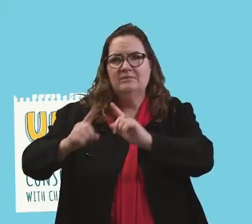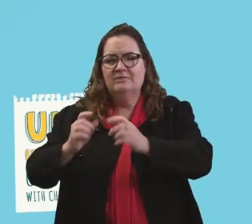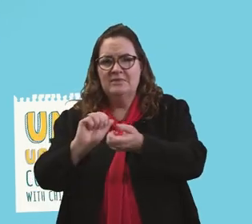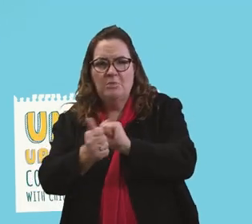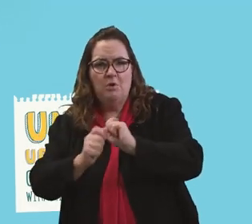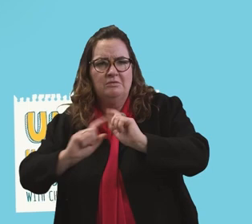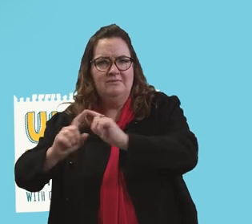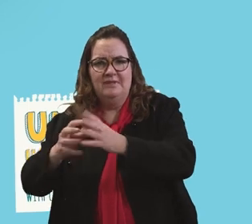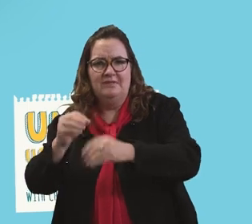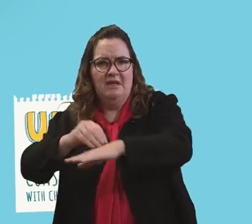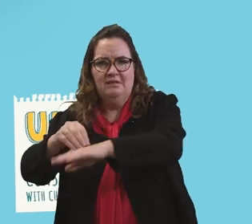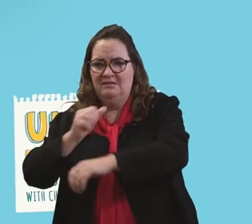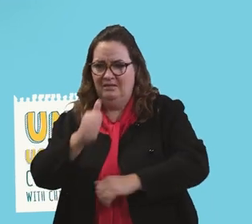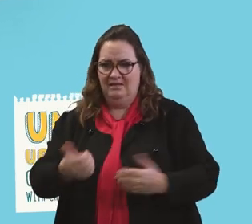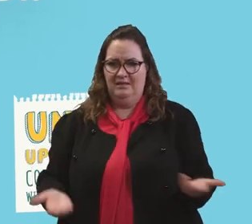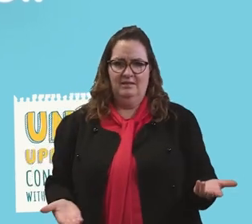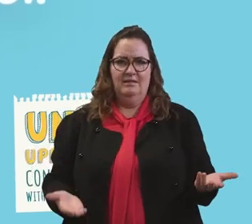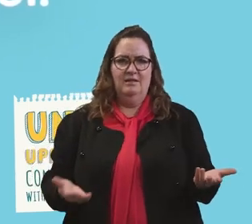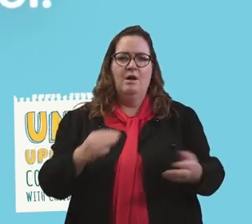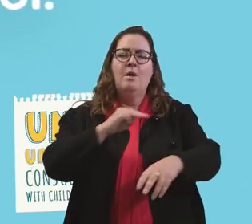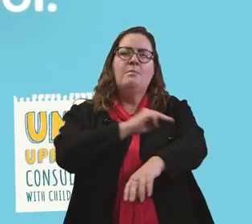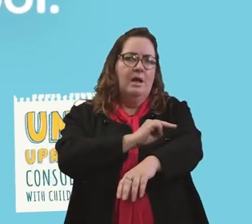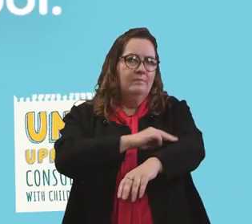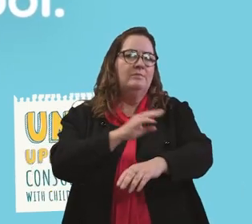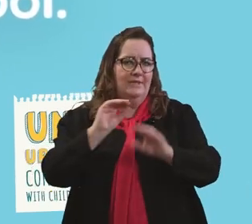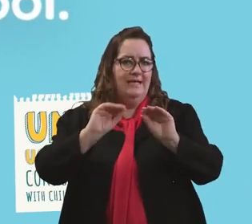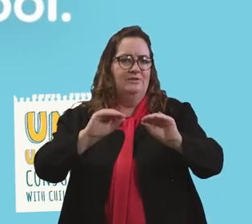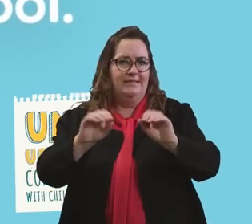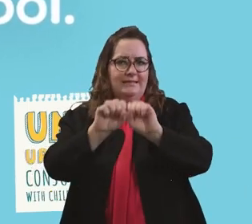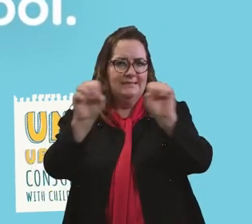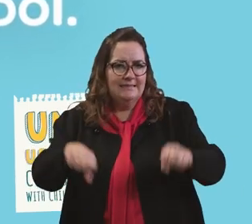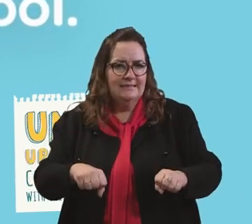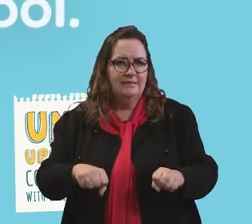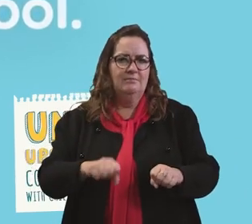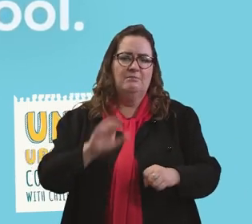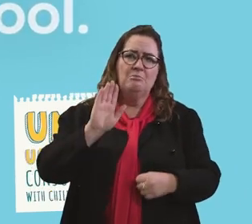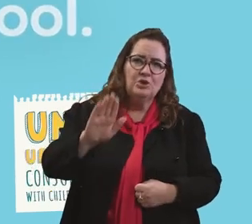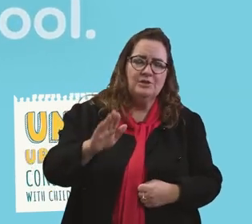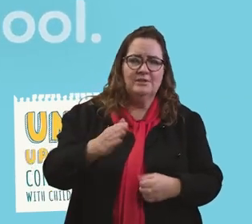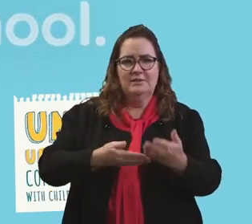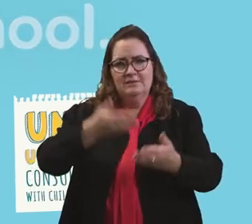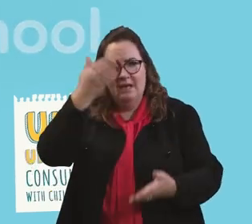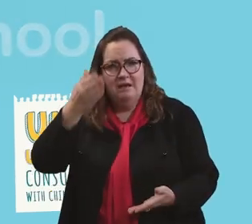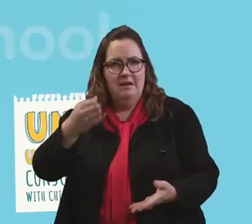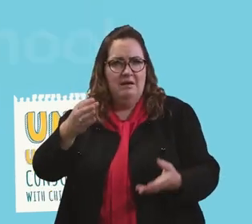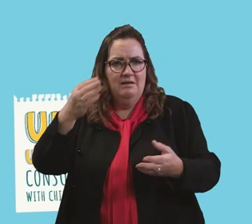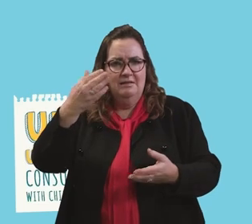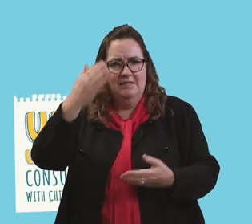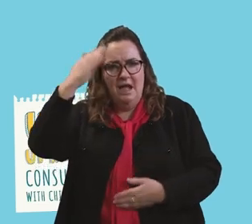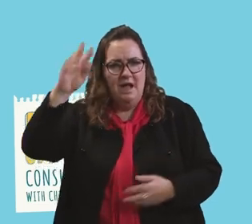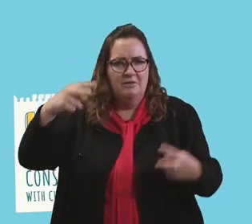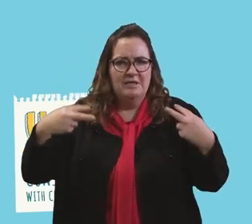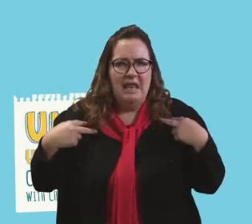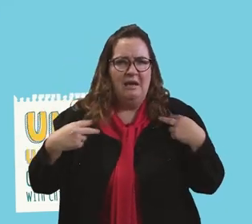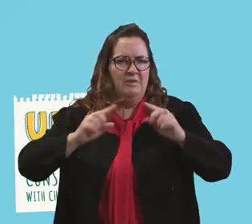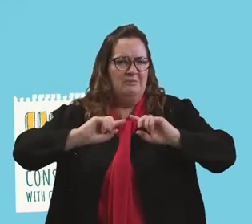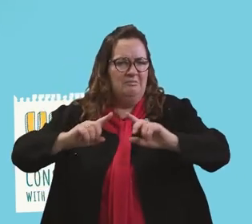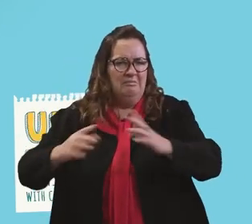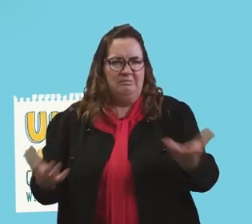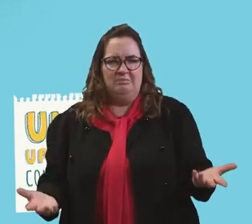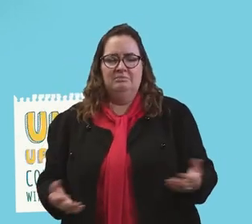the education system. Art is a compulsory subject. Too much homework and lack of breaks in school.